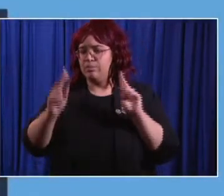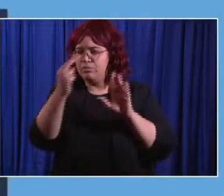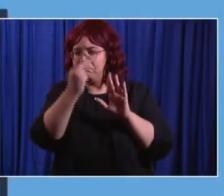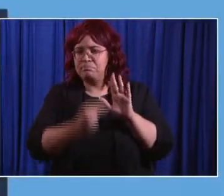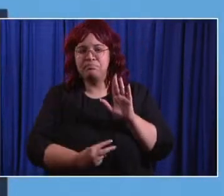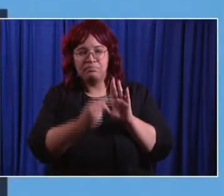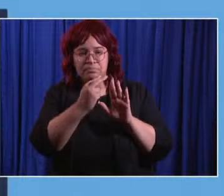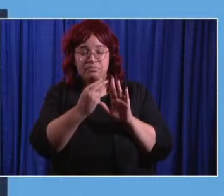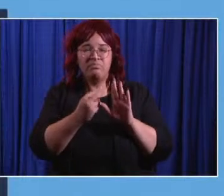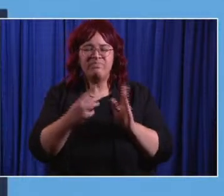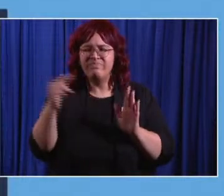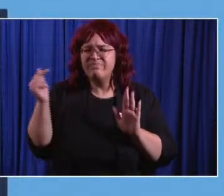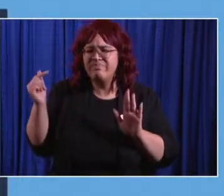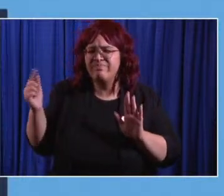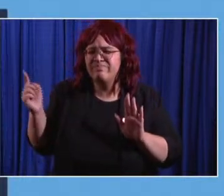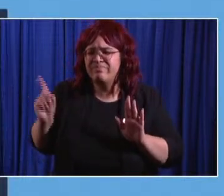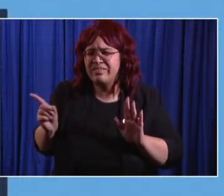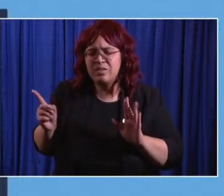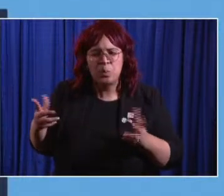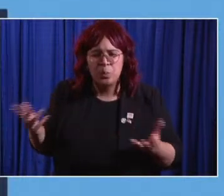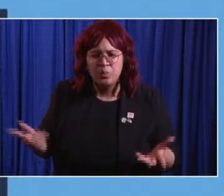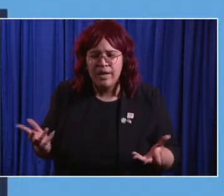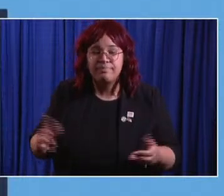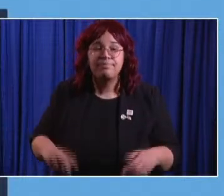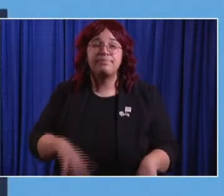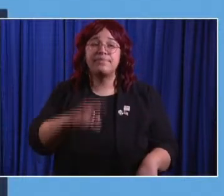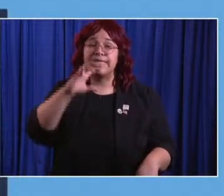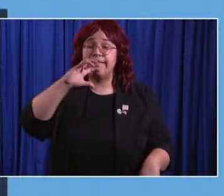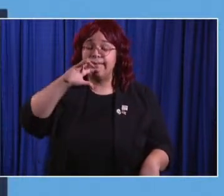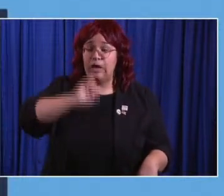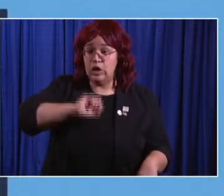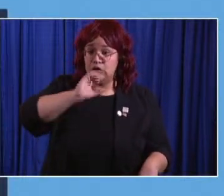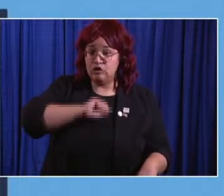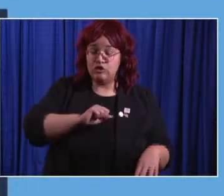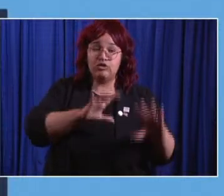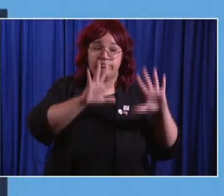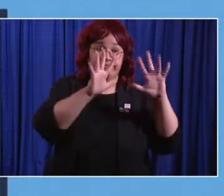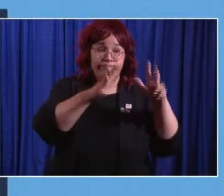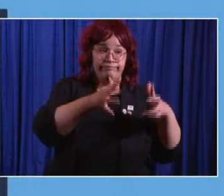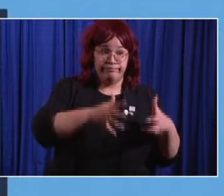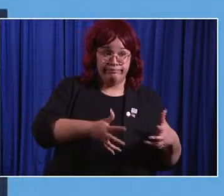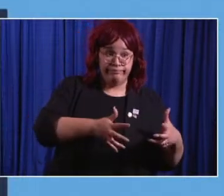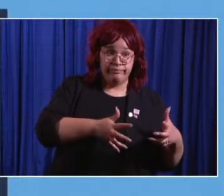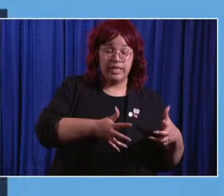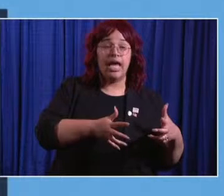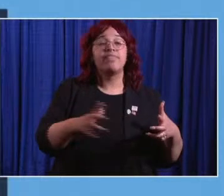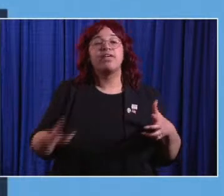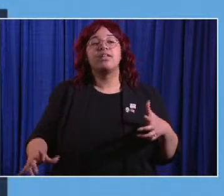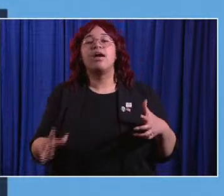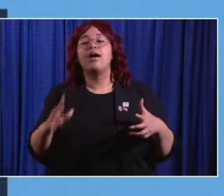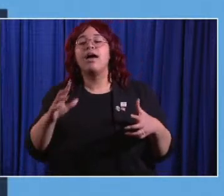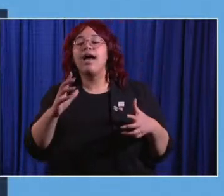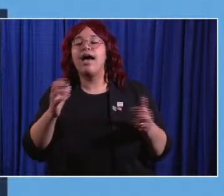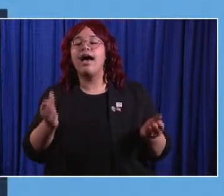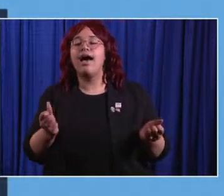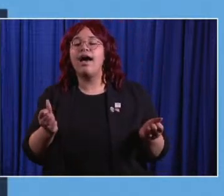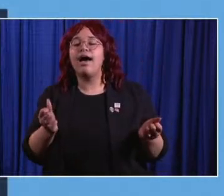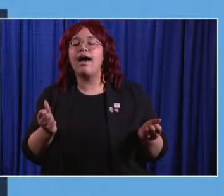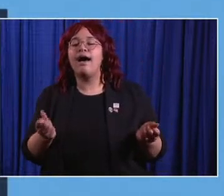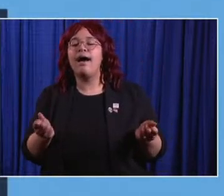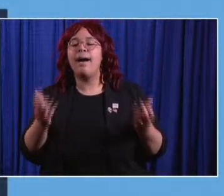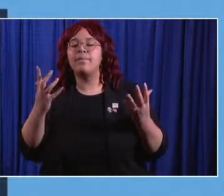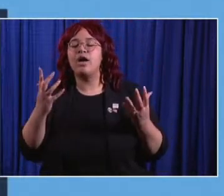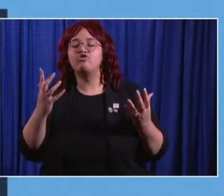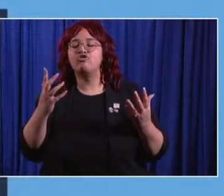is our age groups. The first side of this is age groups by percentage of those